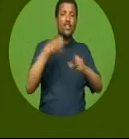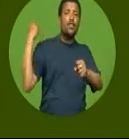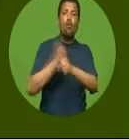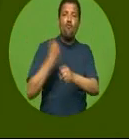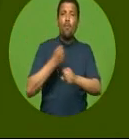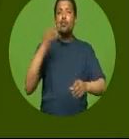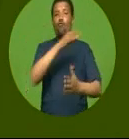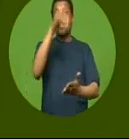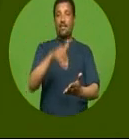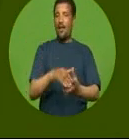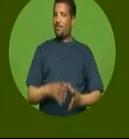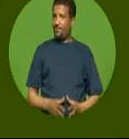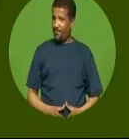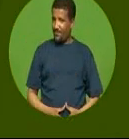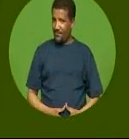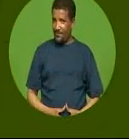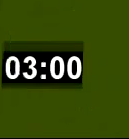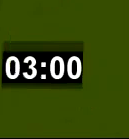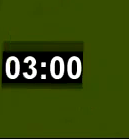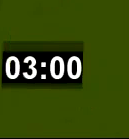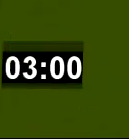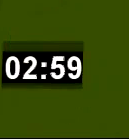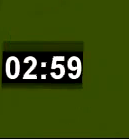negatively affects the performance of the sector.